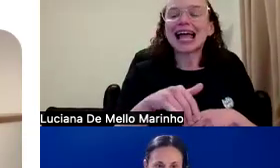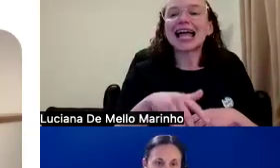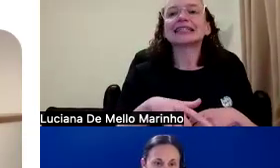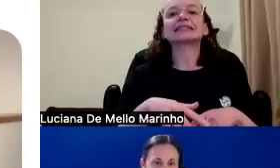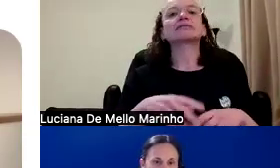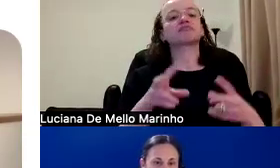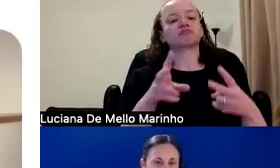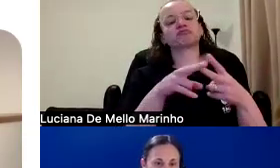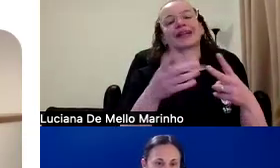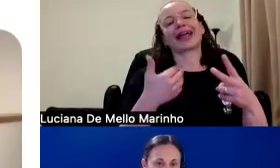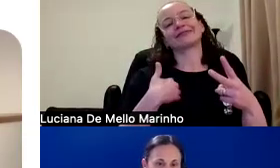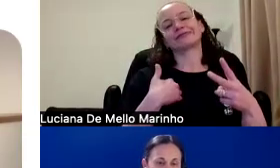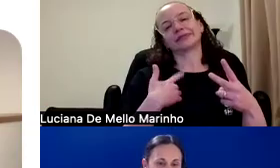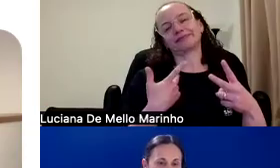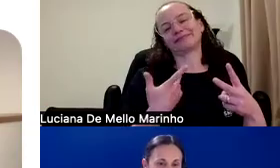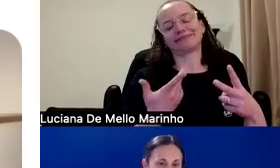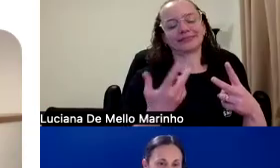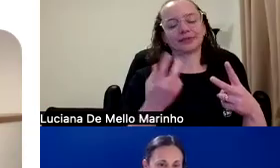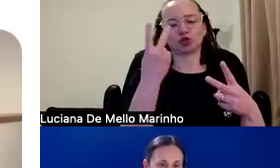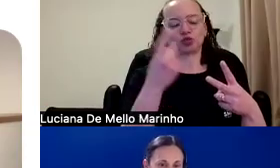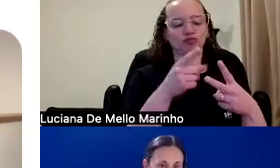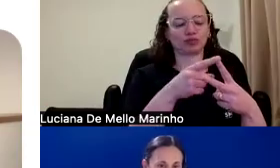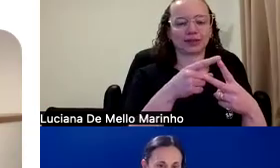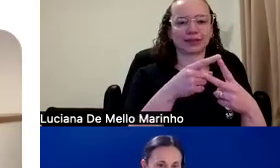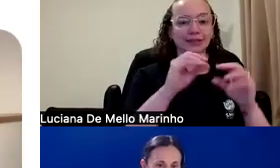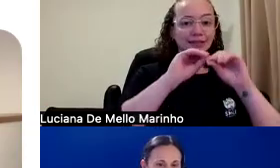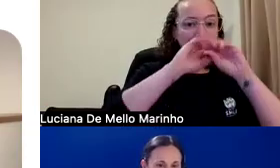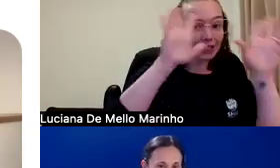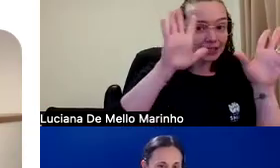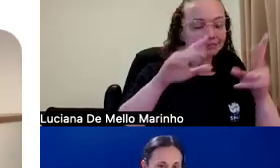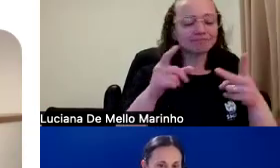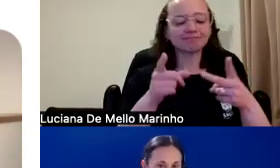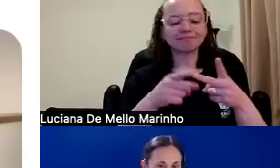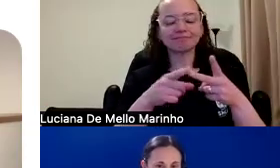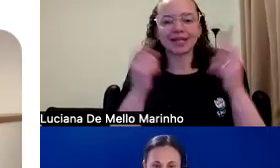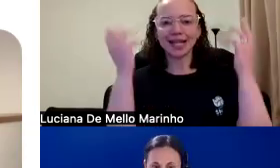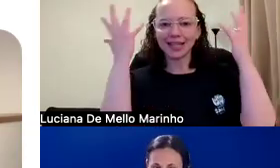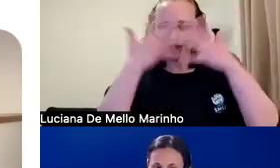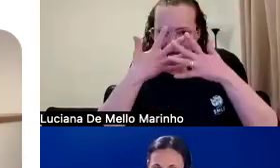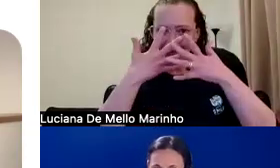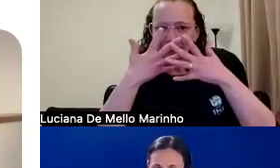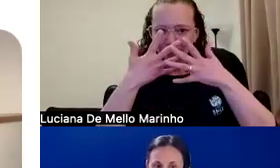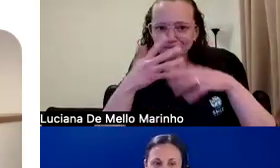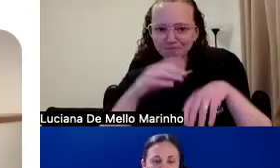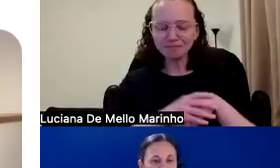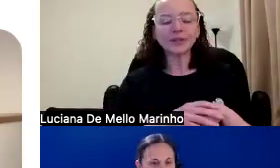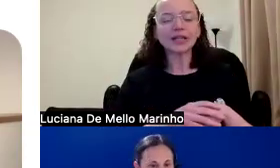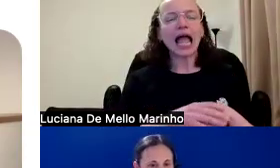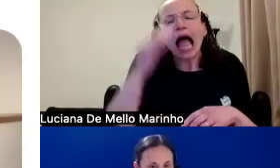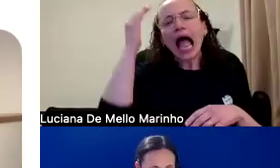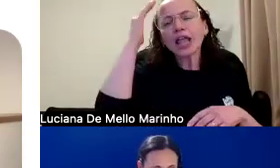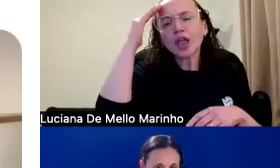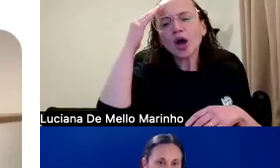goggles, and that either will have they'll be clear or they'll